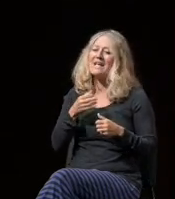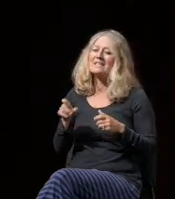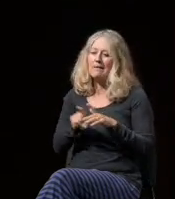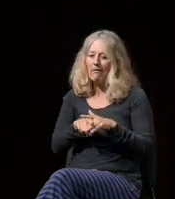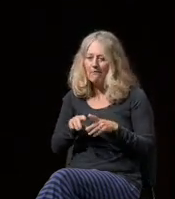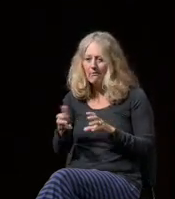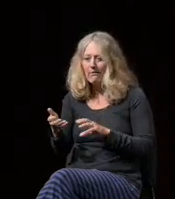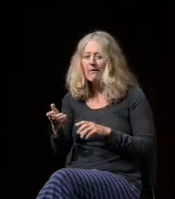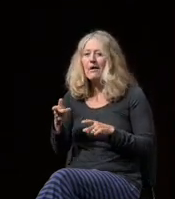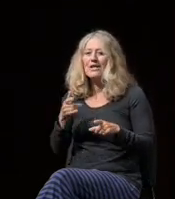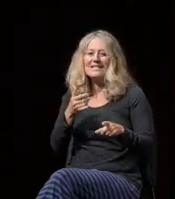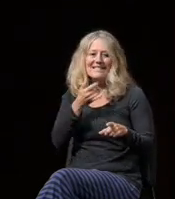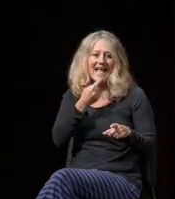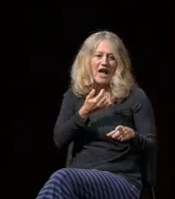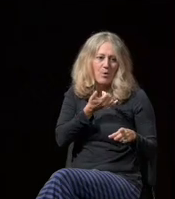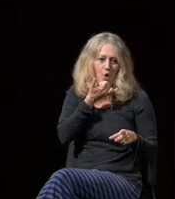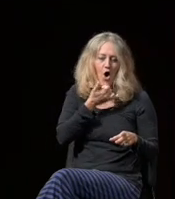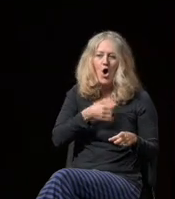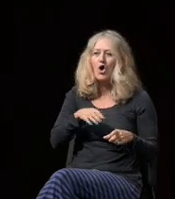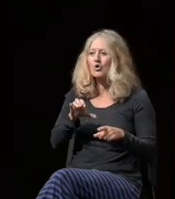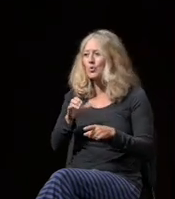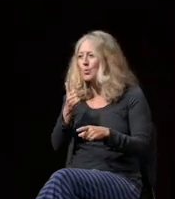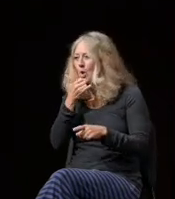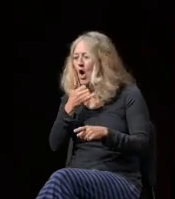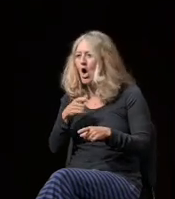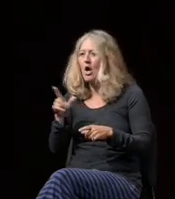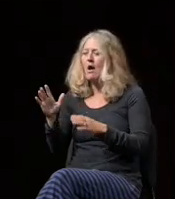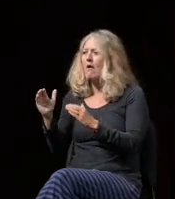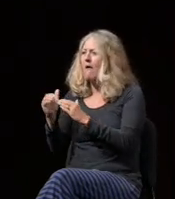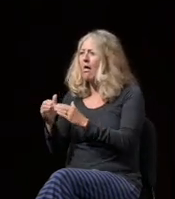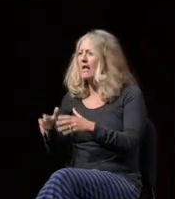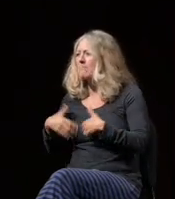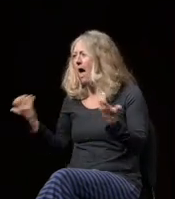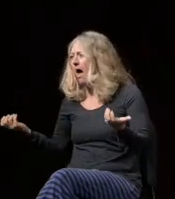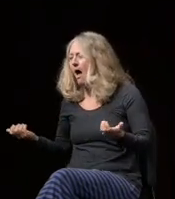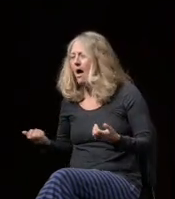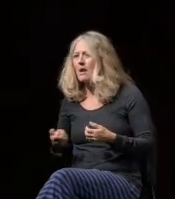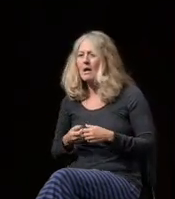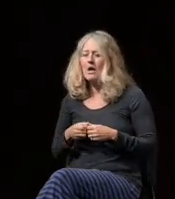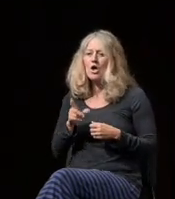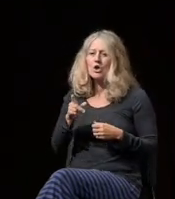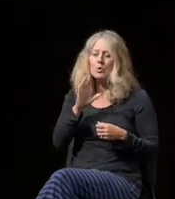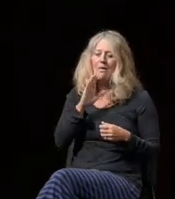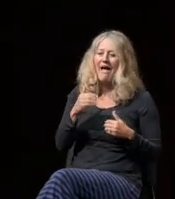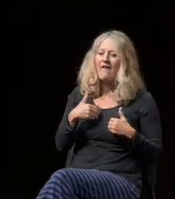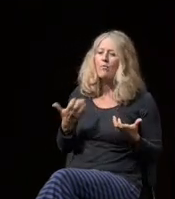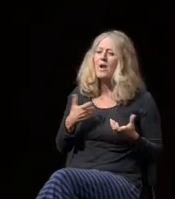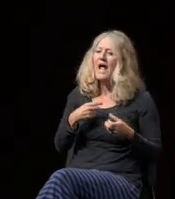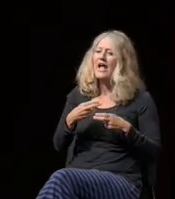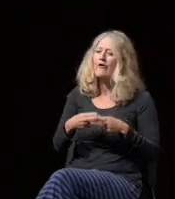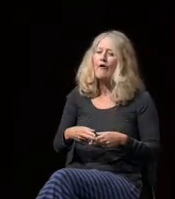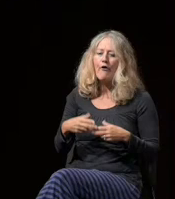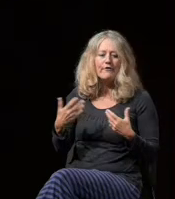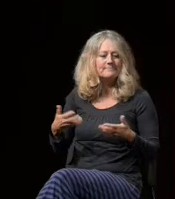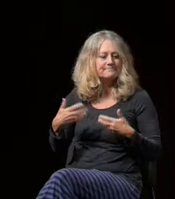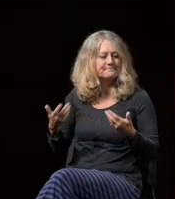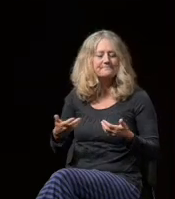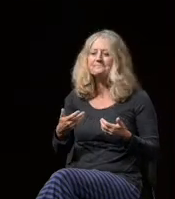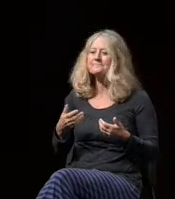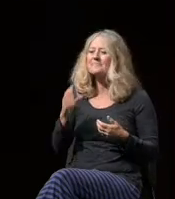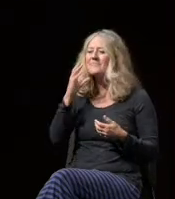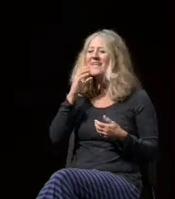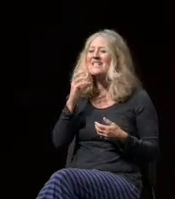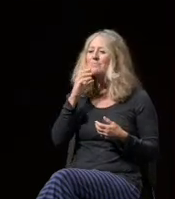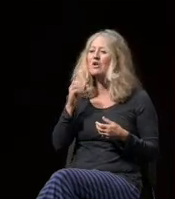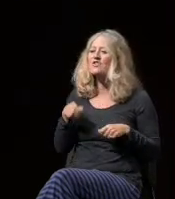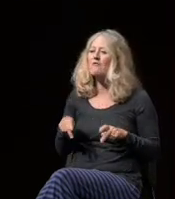say the wrong thing or do the wrong thing. Your colleagues might get mad at you. You're gonna have what I call, you know, experiences of